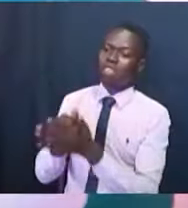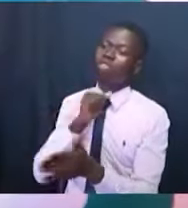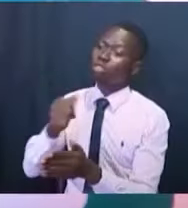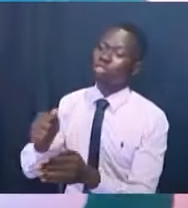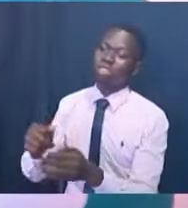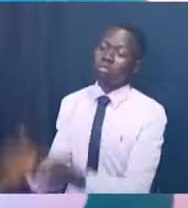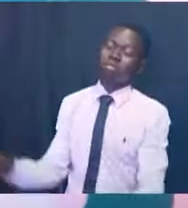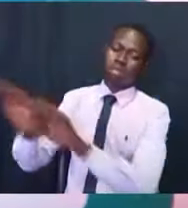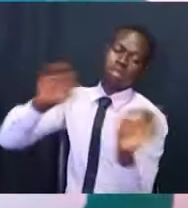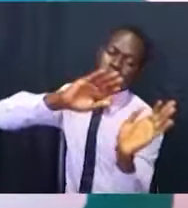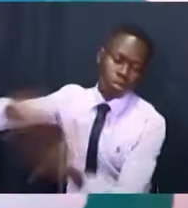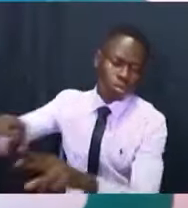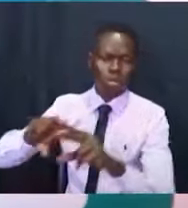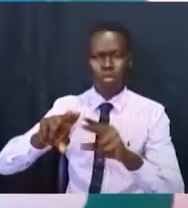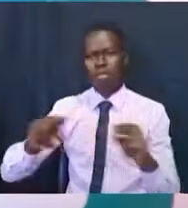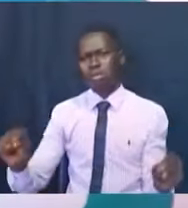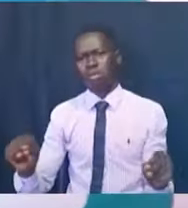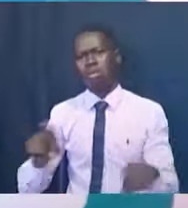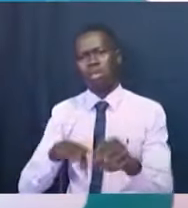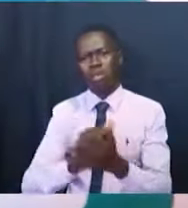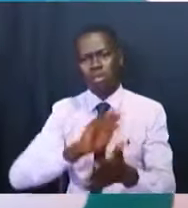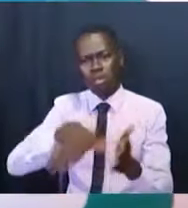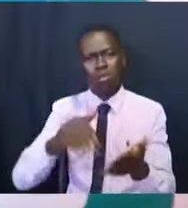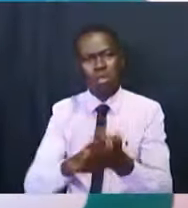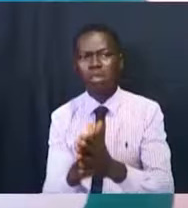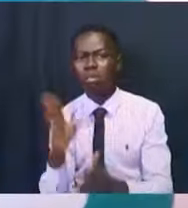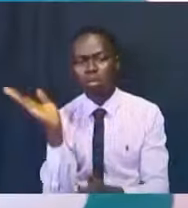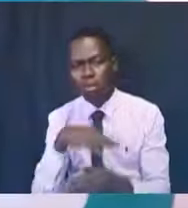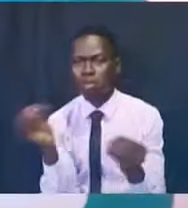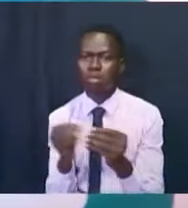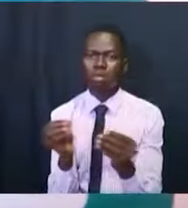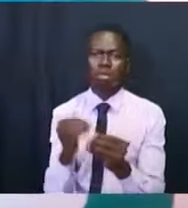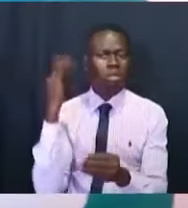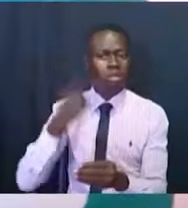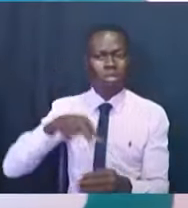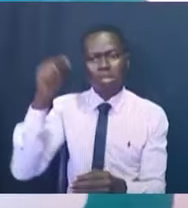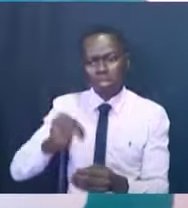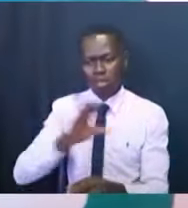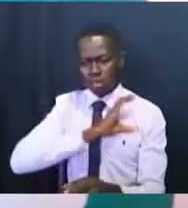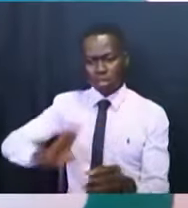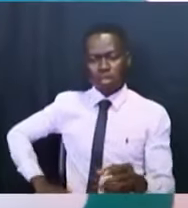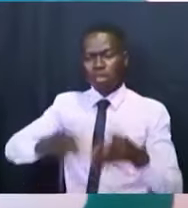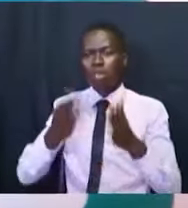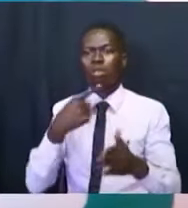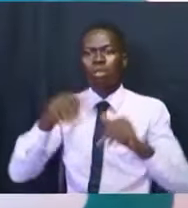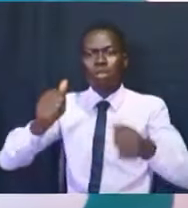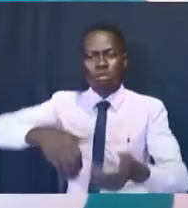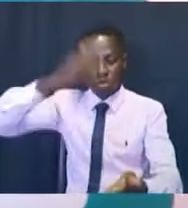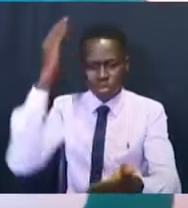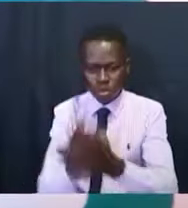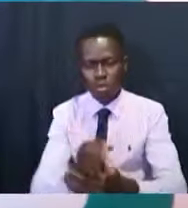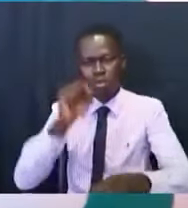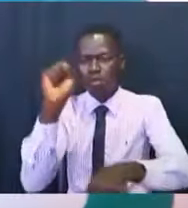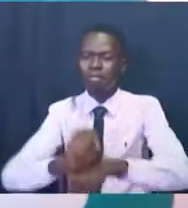that since creation, this is getting worse. And we need Christians who will be able to stop this operation of the